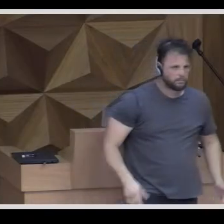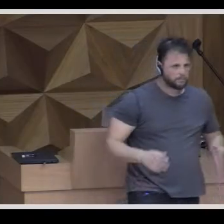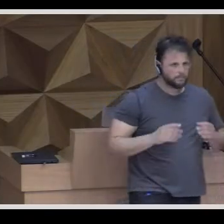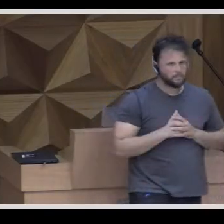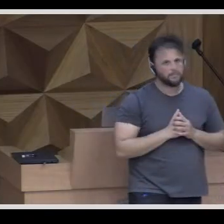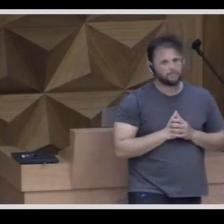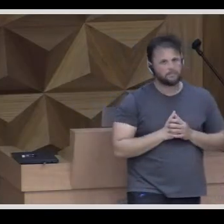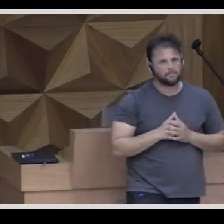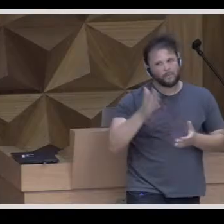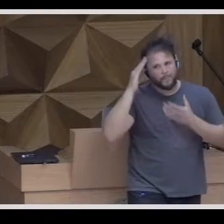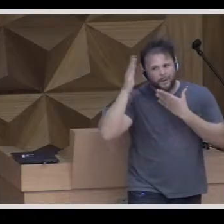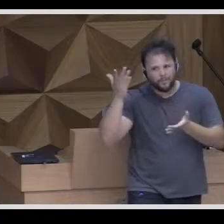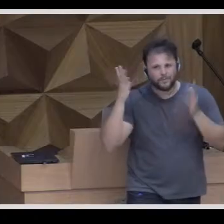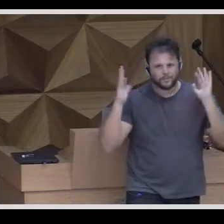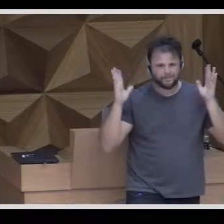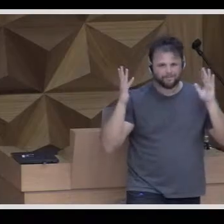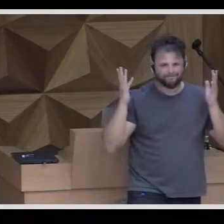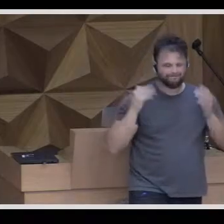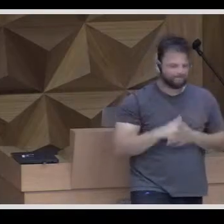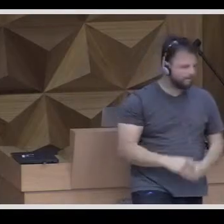Thank you very much.